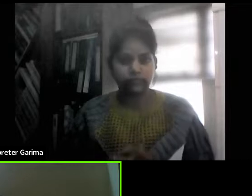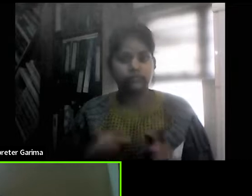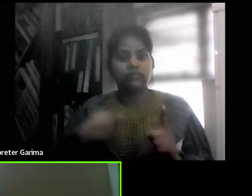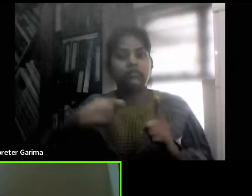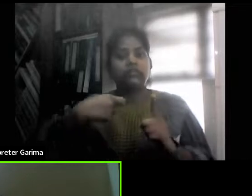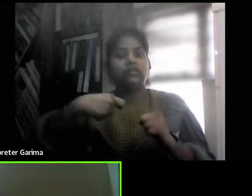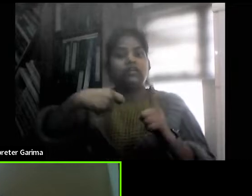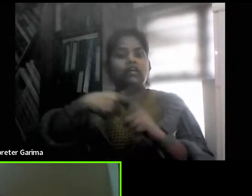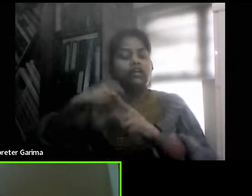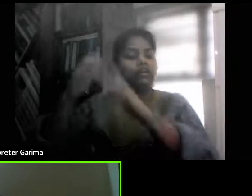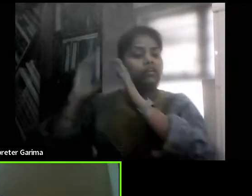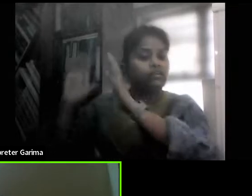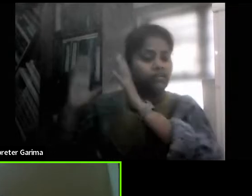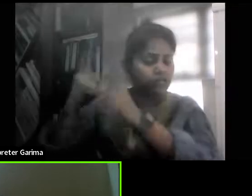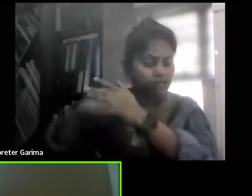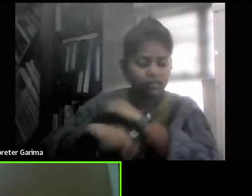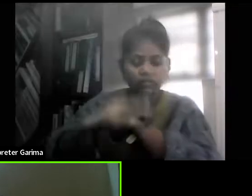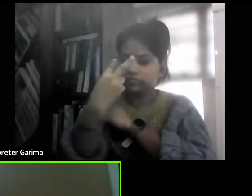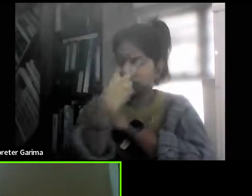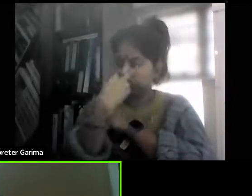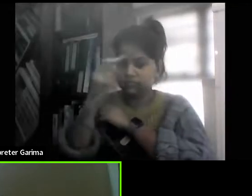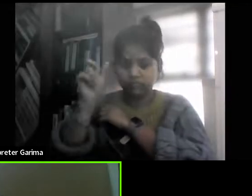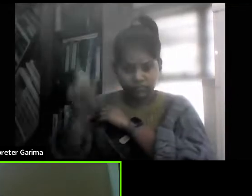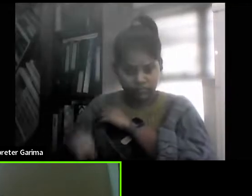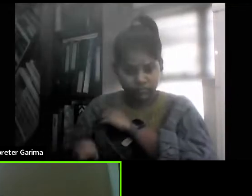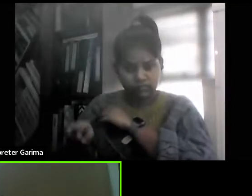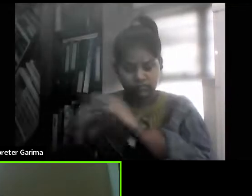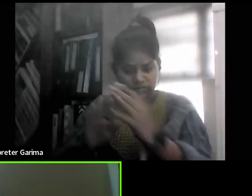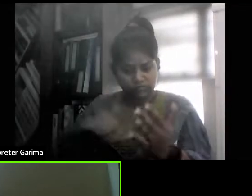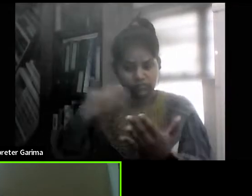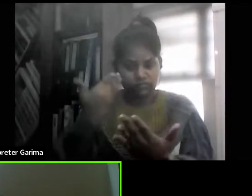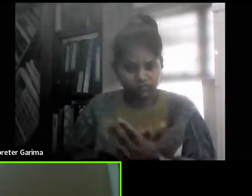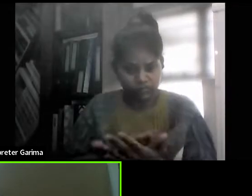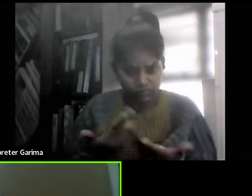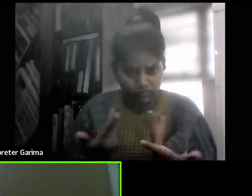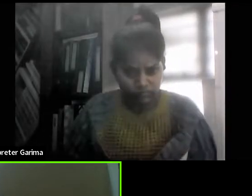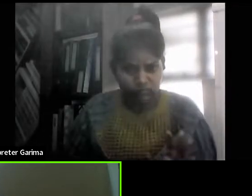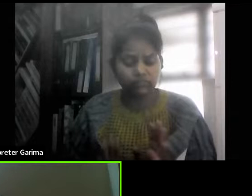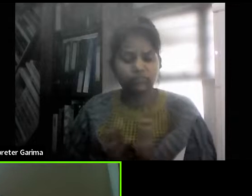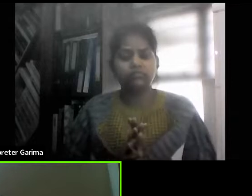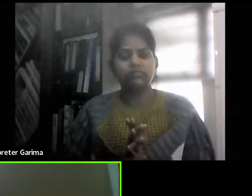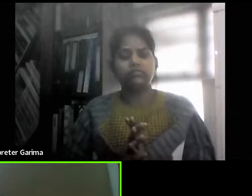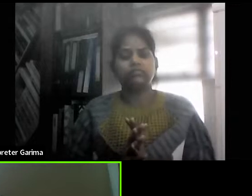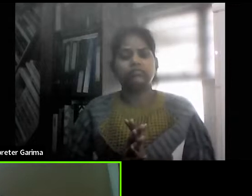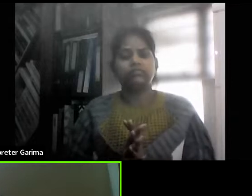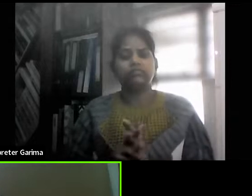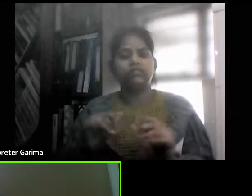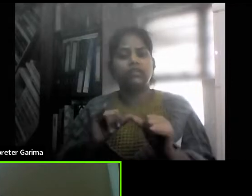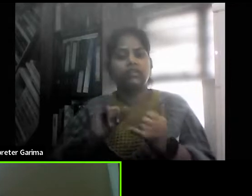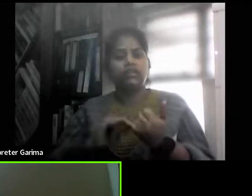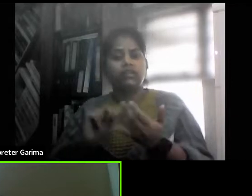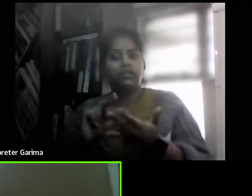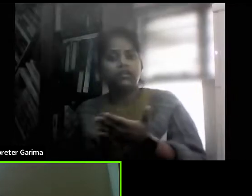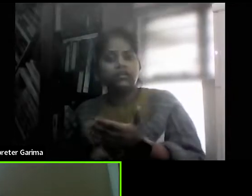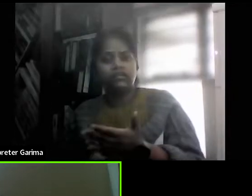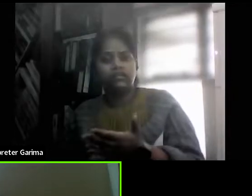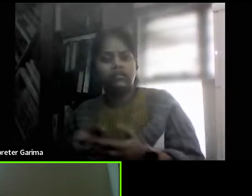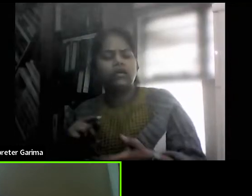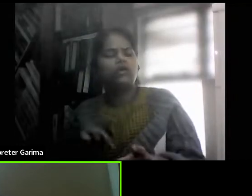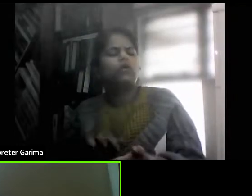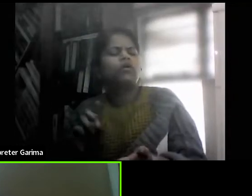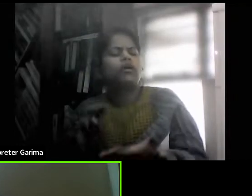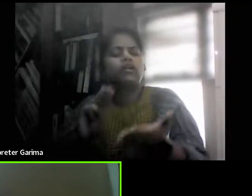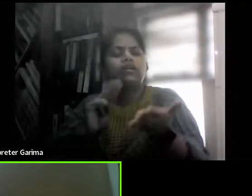Blind, in his PhD dissertation submitted at Syracuse University, he hasn't touched much on the South Indian